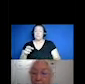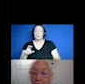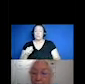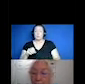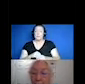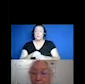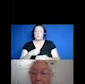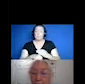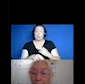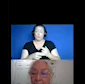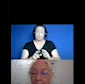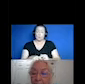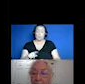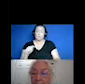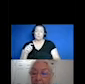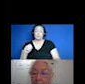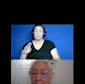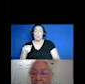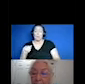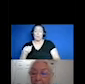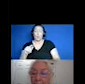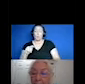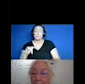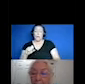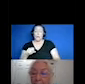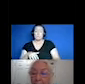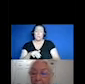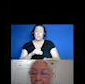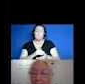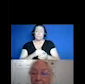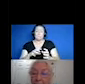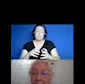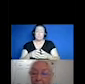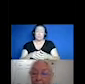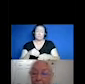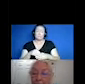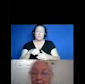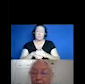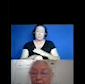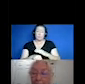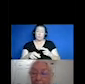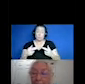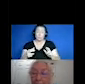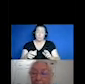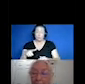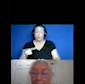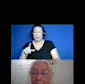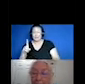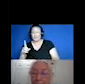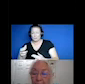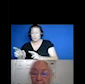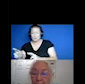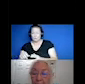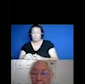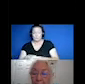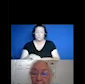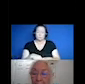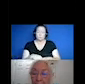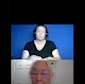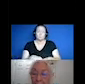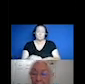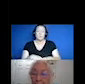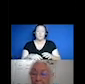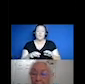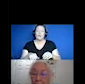room, tobacco ties, medicine bundles in the birthing suite or in the labor and delivery room.